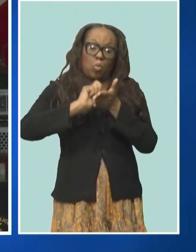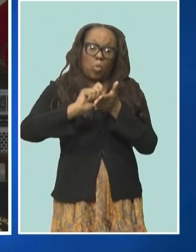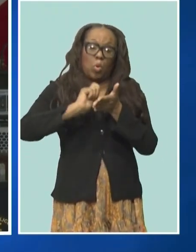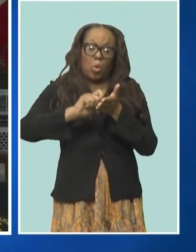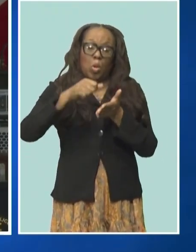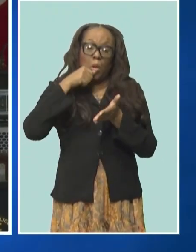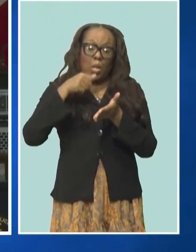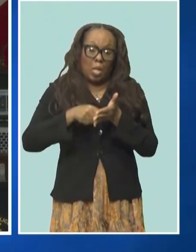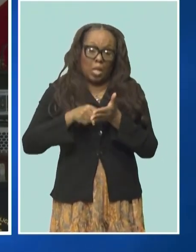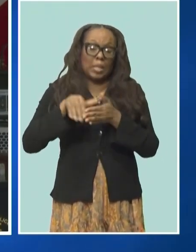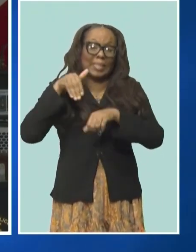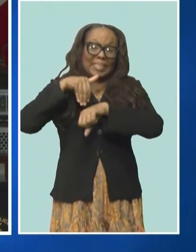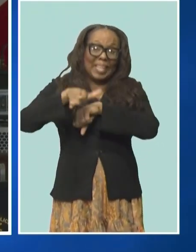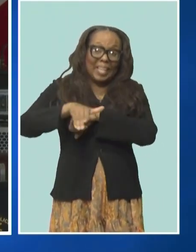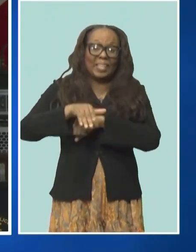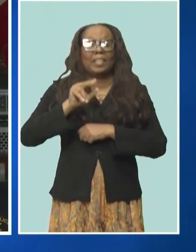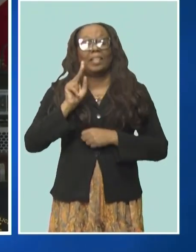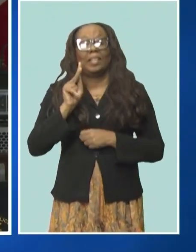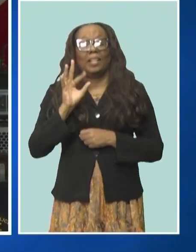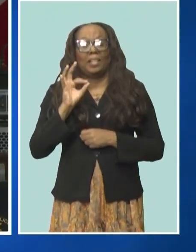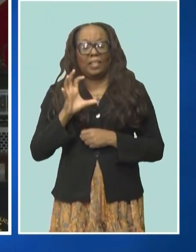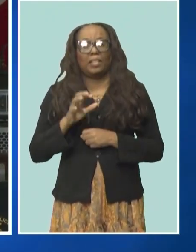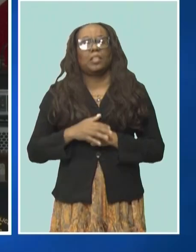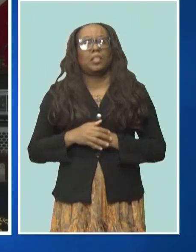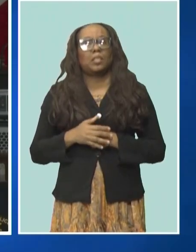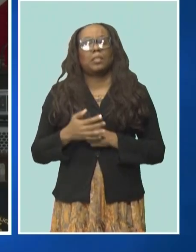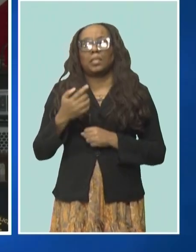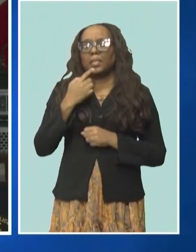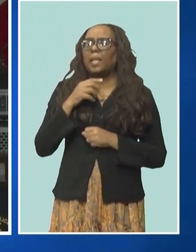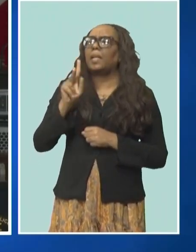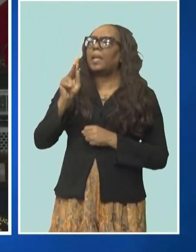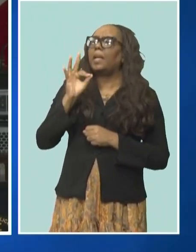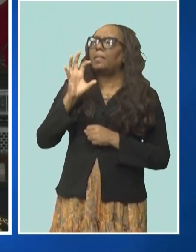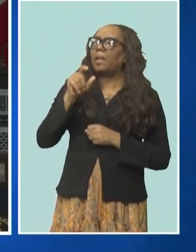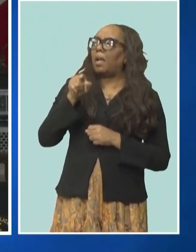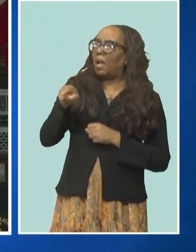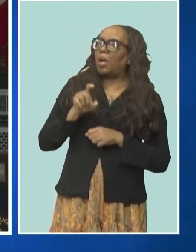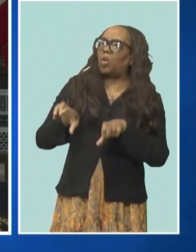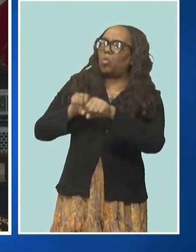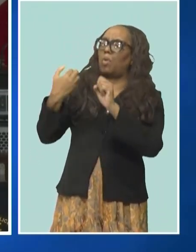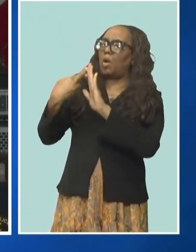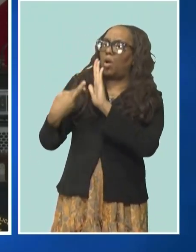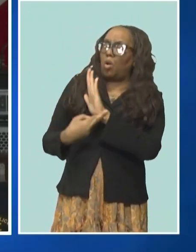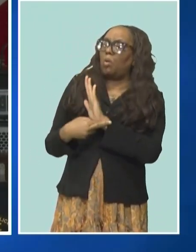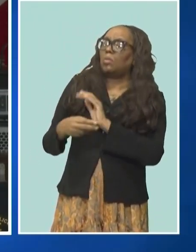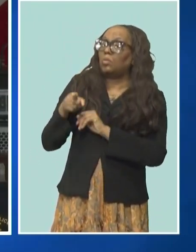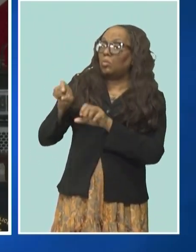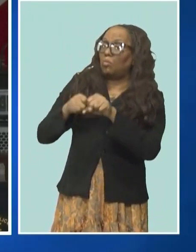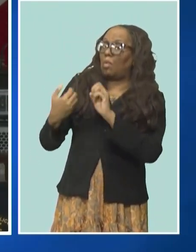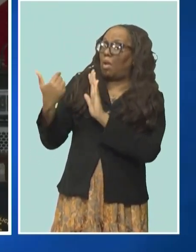the company indicating that it was in breach and asking it to correct the